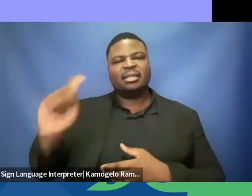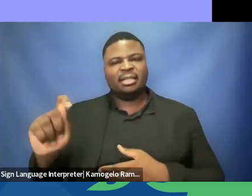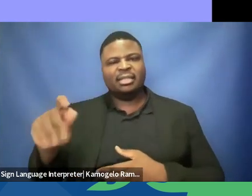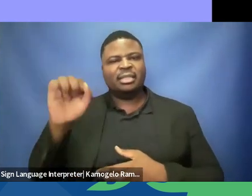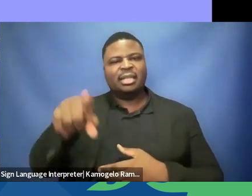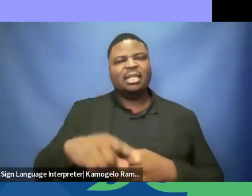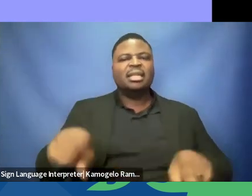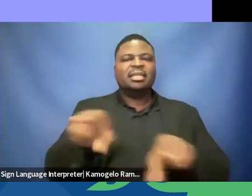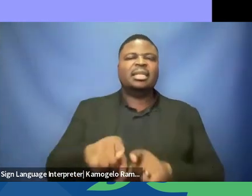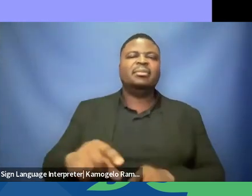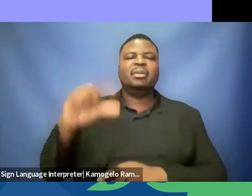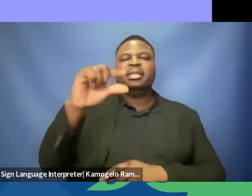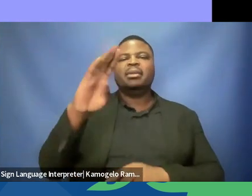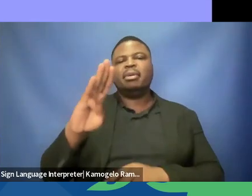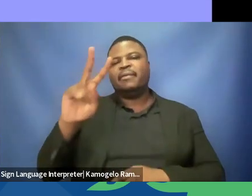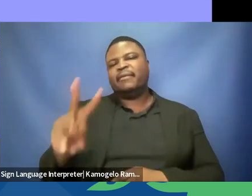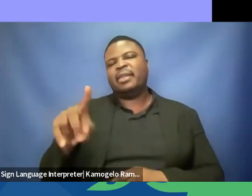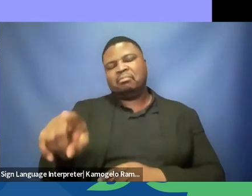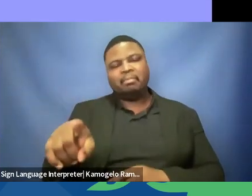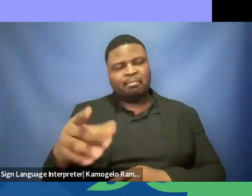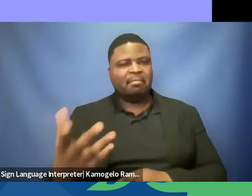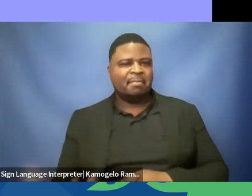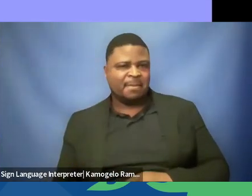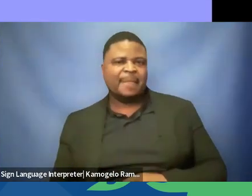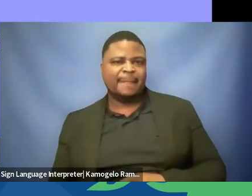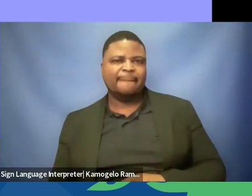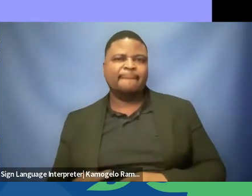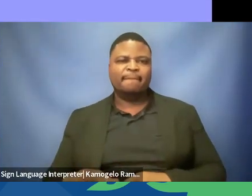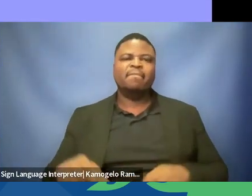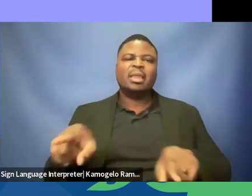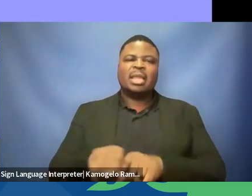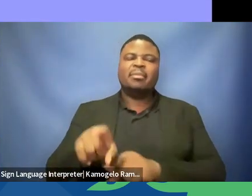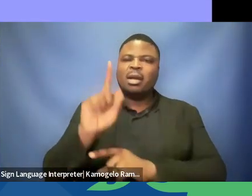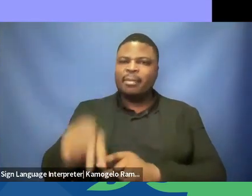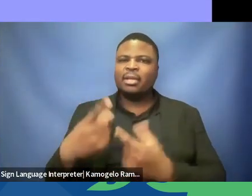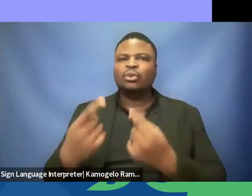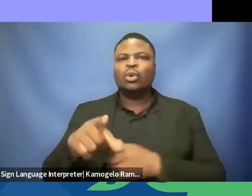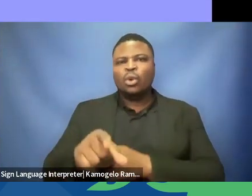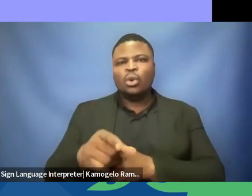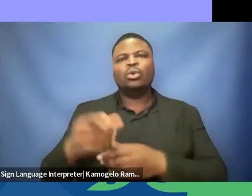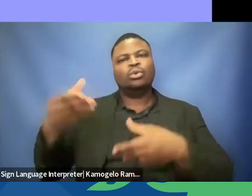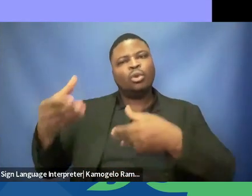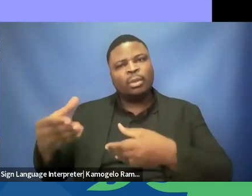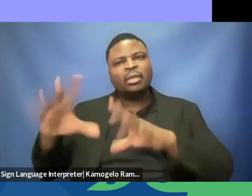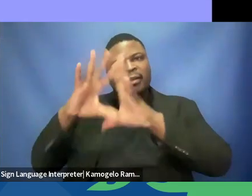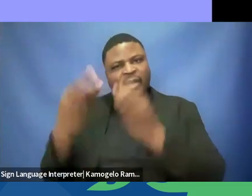we also do family therapies for them. We also do documentation and also following